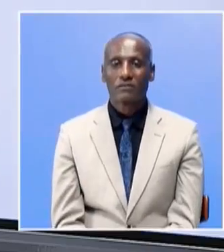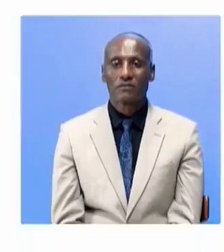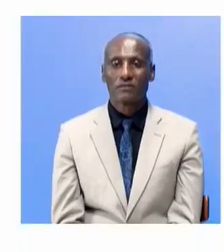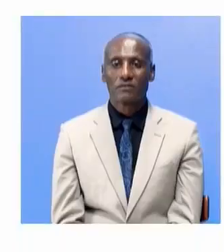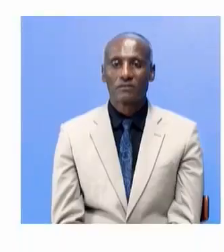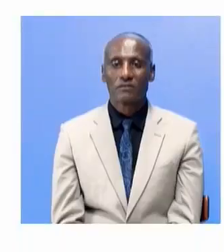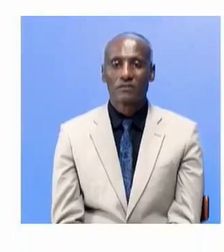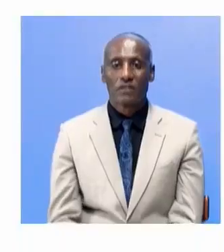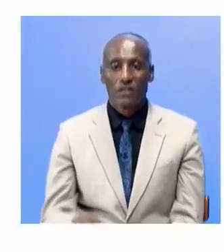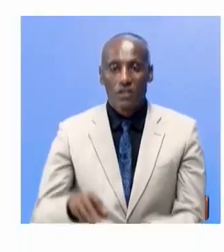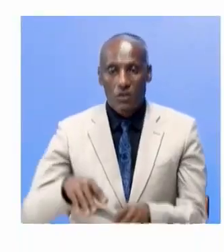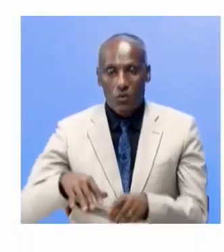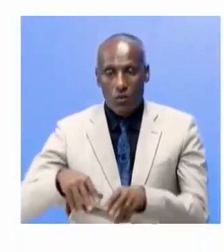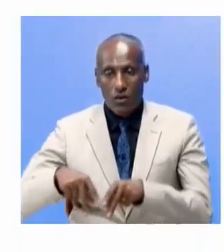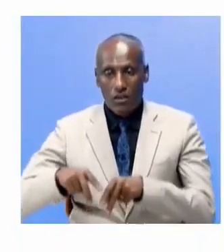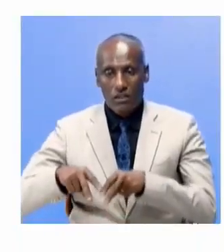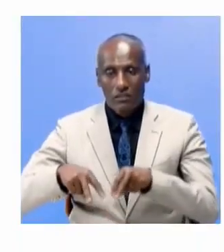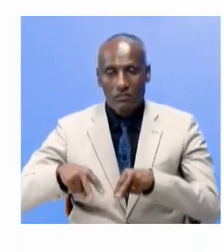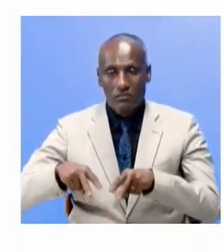walk